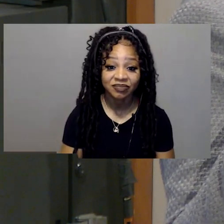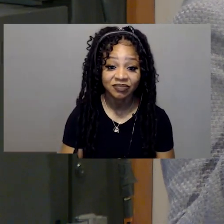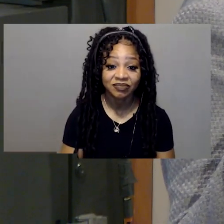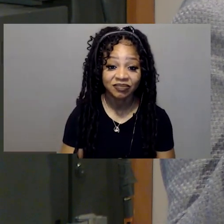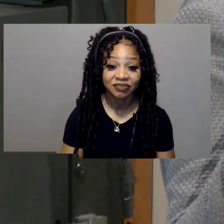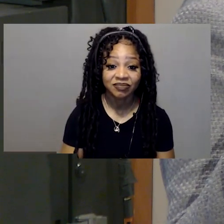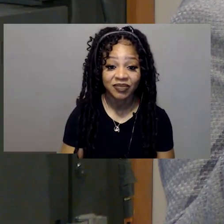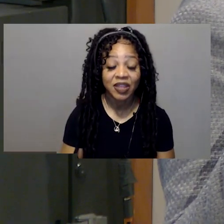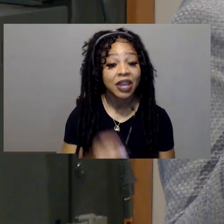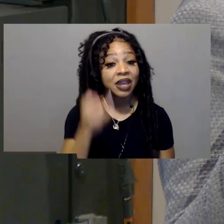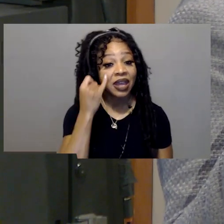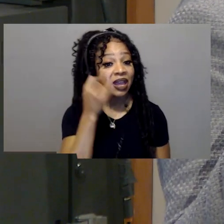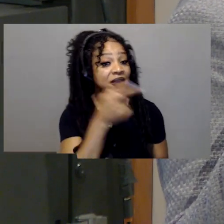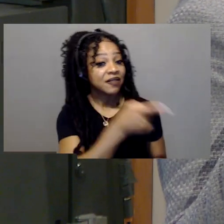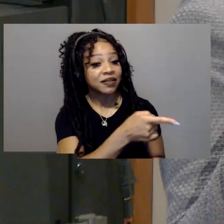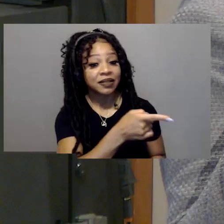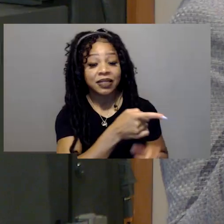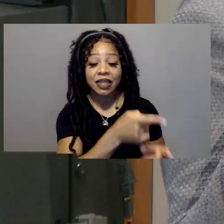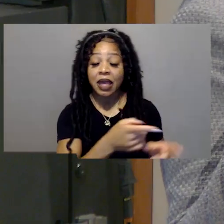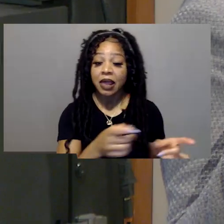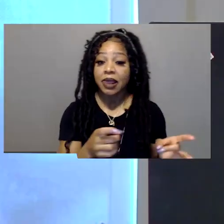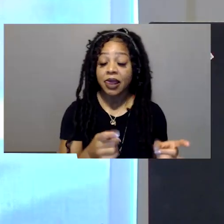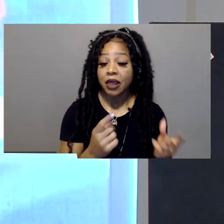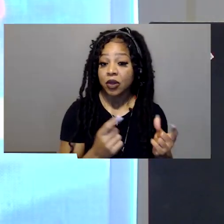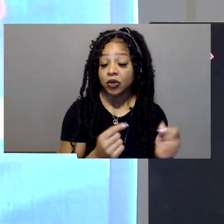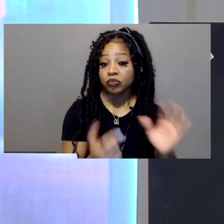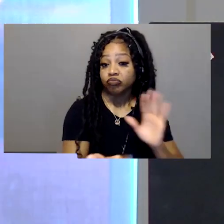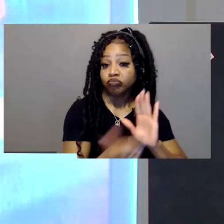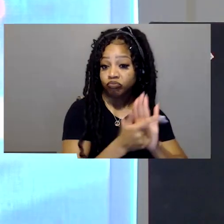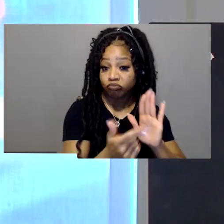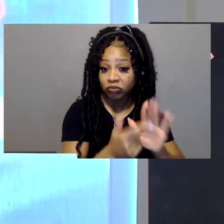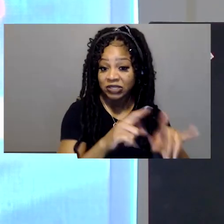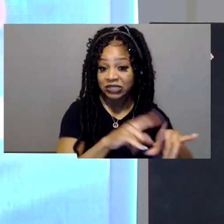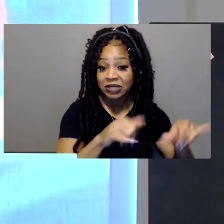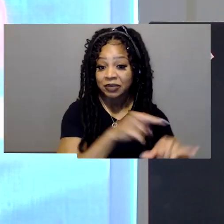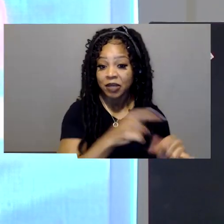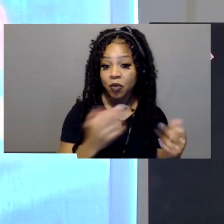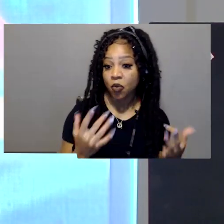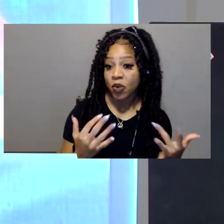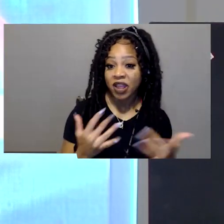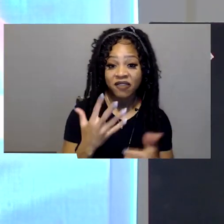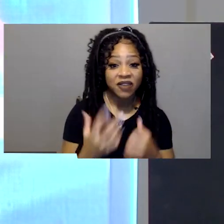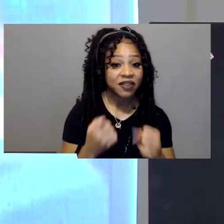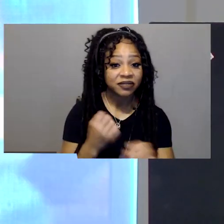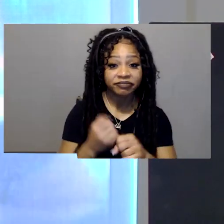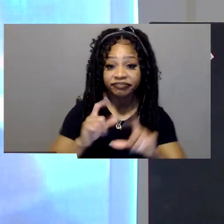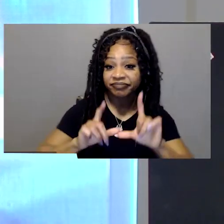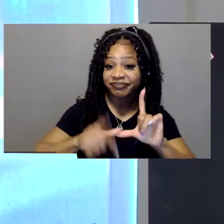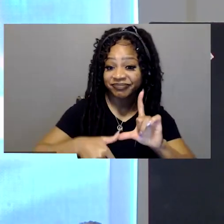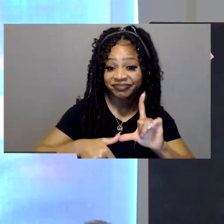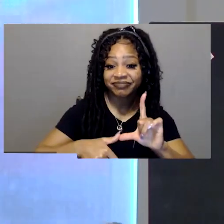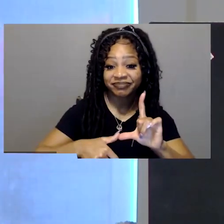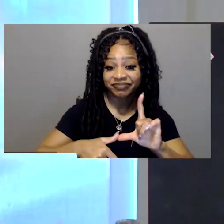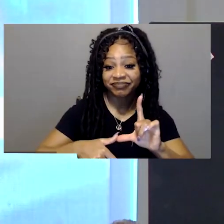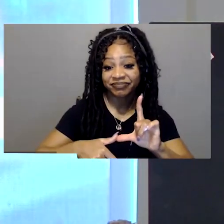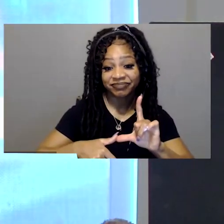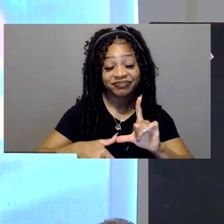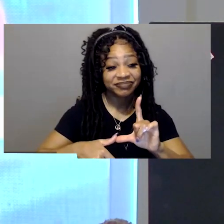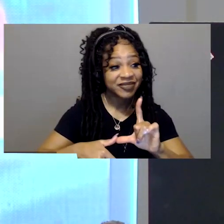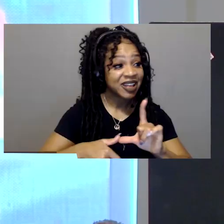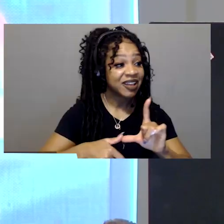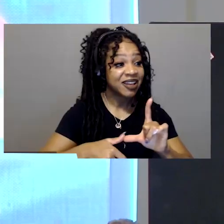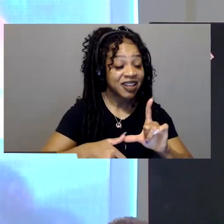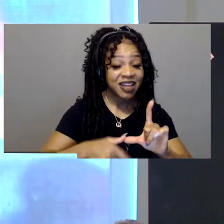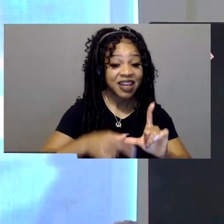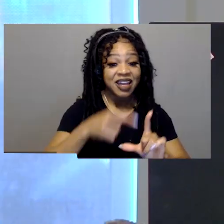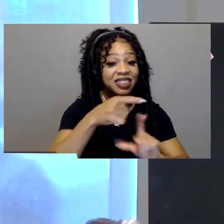So if that young person commits a crime while they're waiting for these 5 years to end, and they're convicted